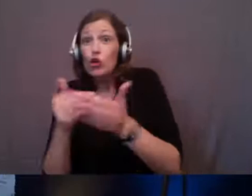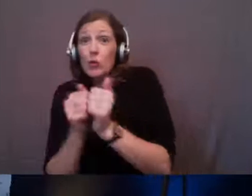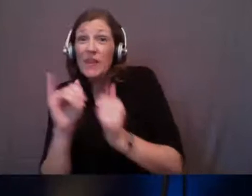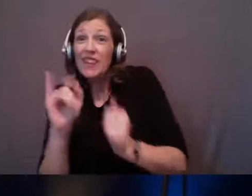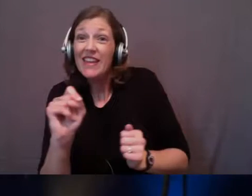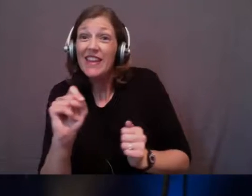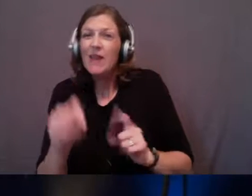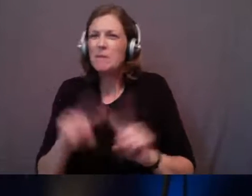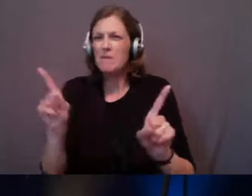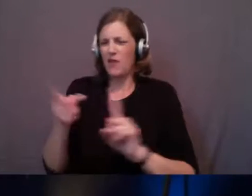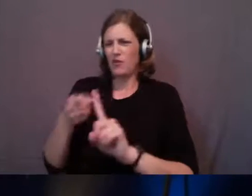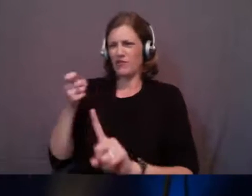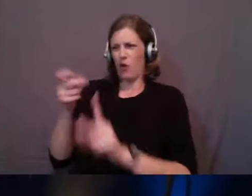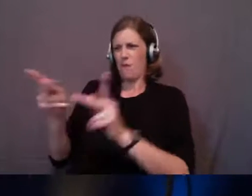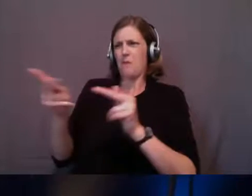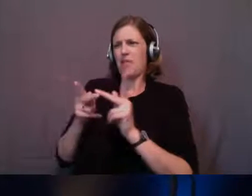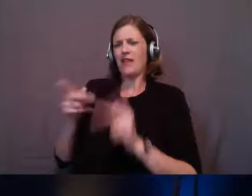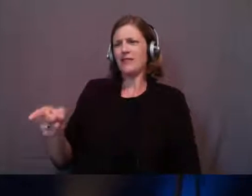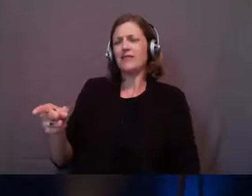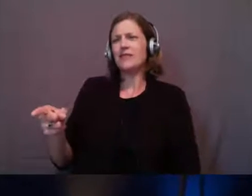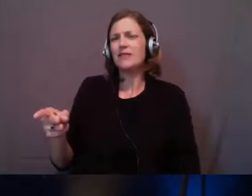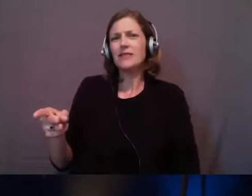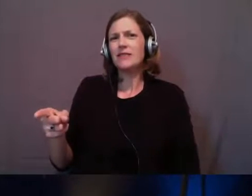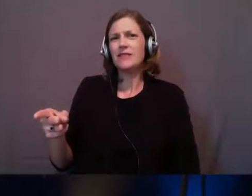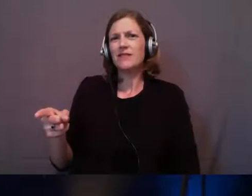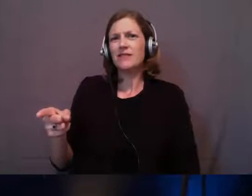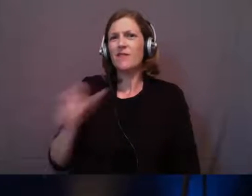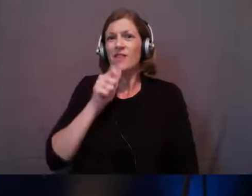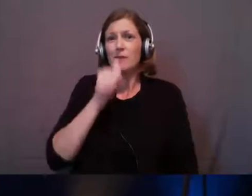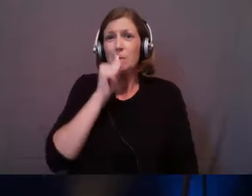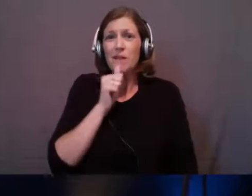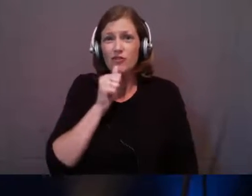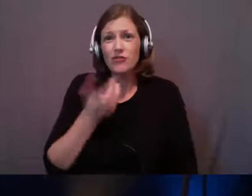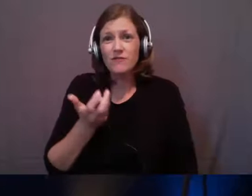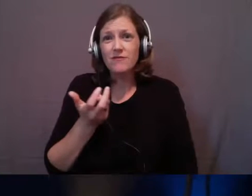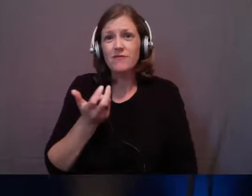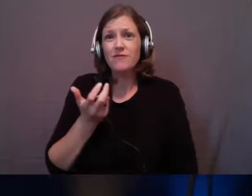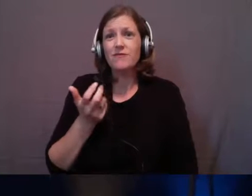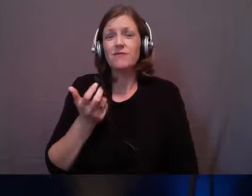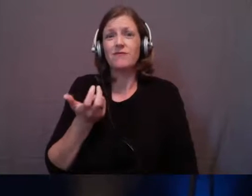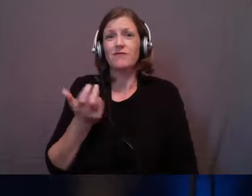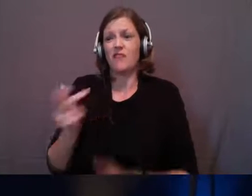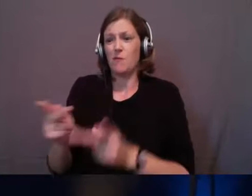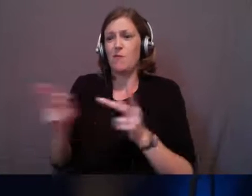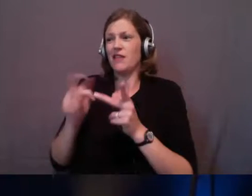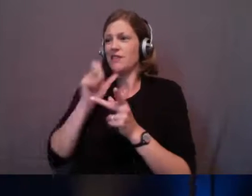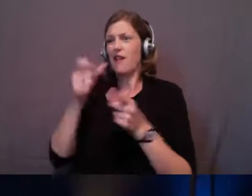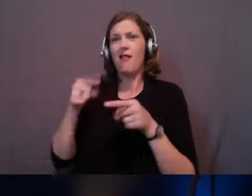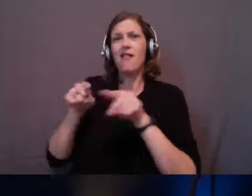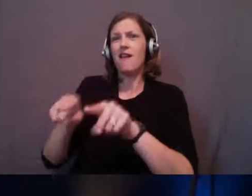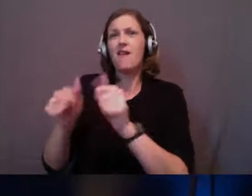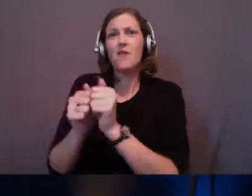it came from a source of impatience. It came from a source that was not in line with God's